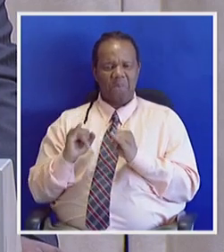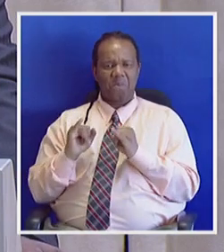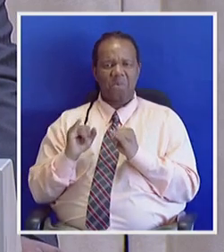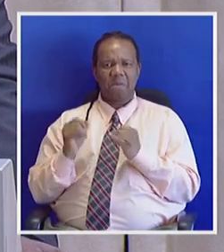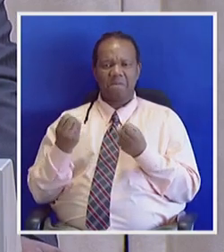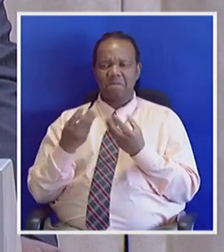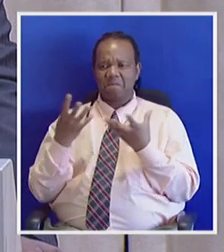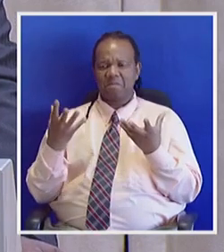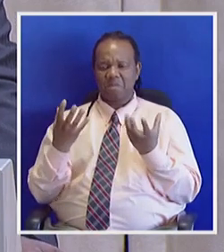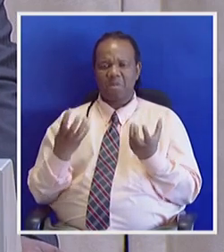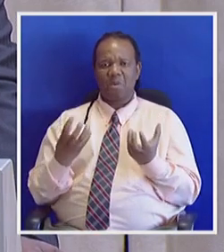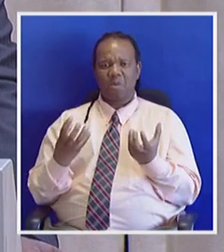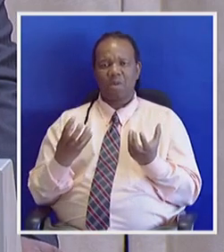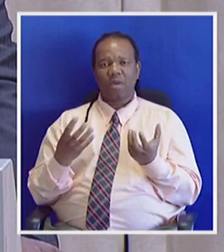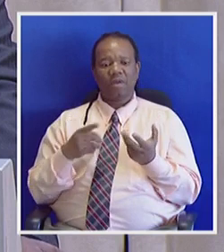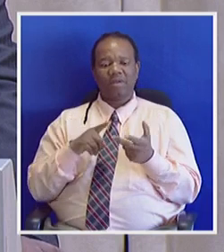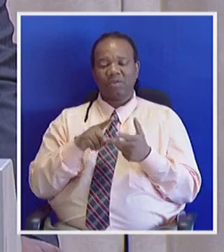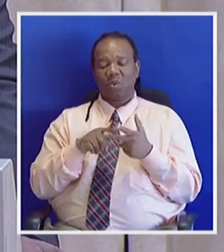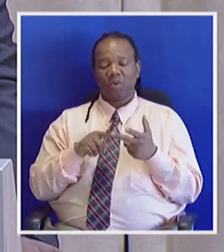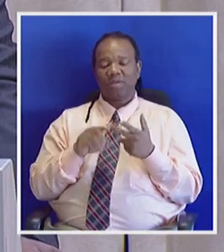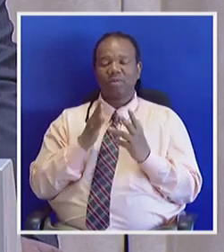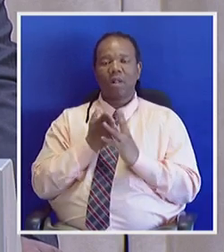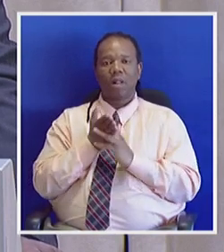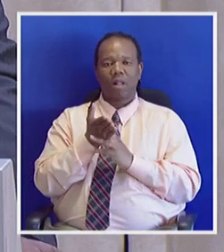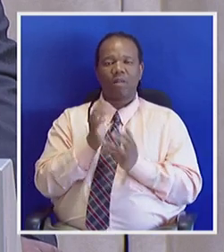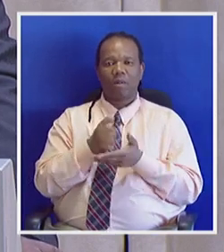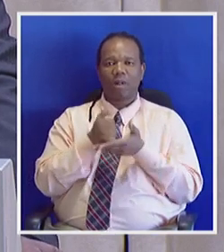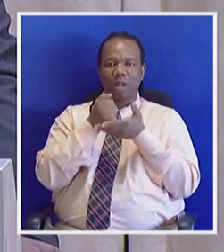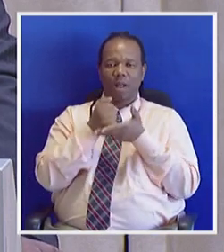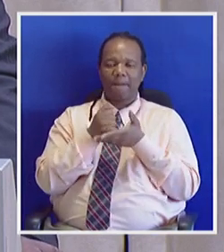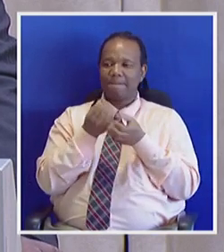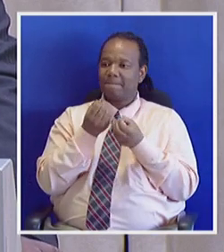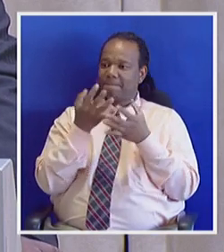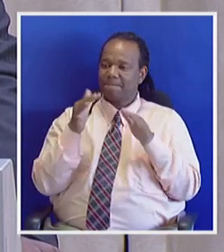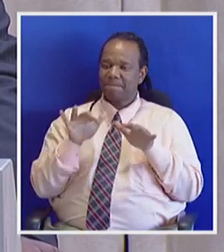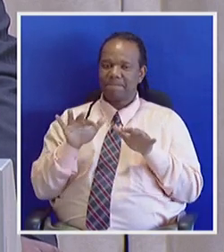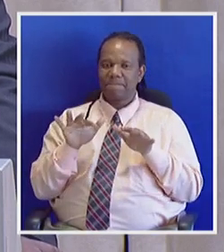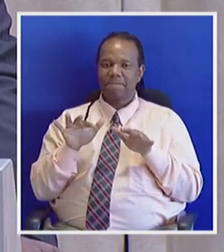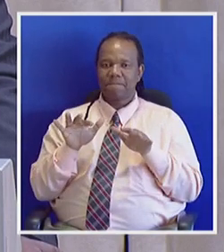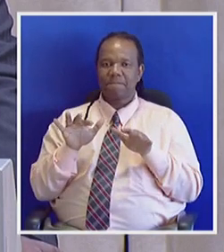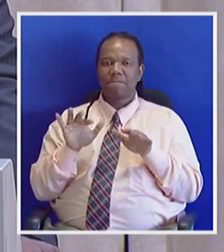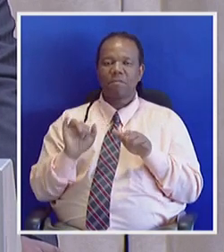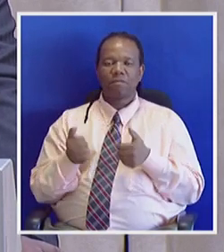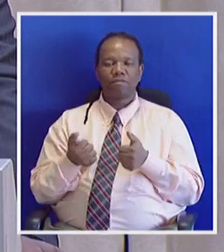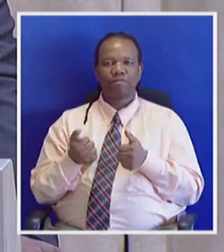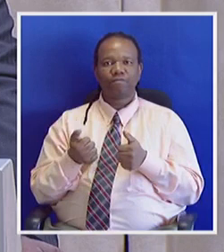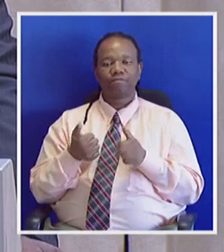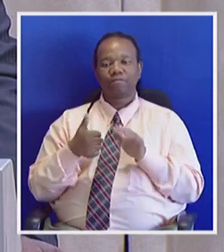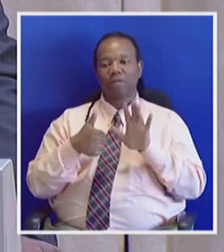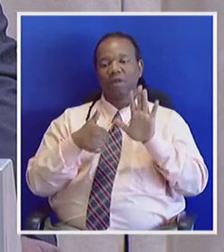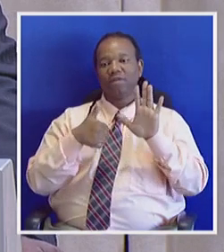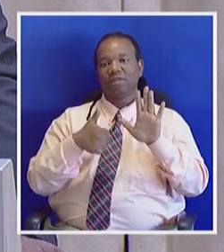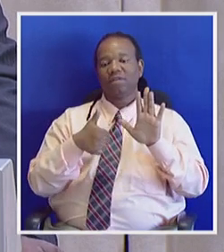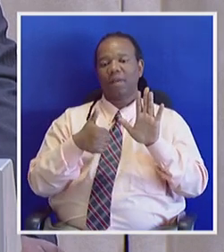Madam Chair, is going to definitely help many, many people a great deal. Well over 6 million